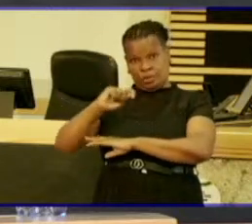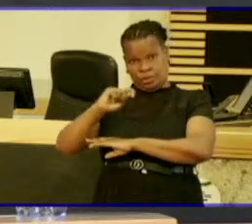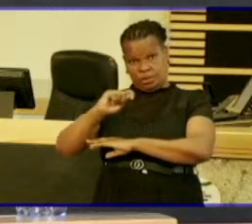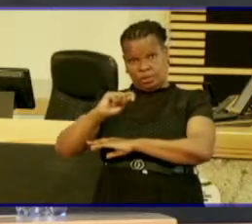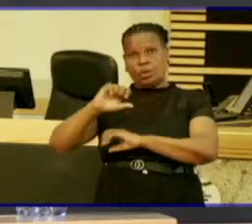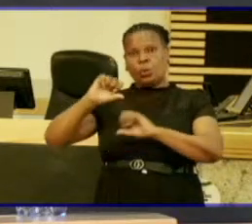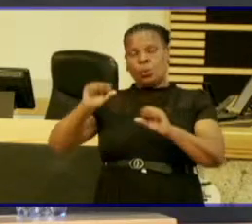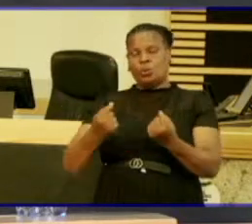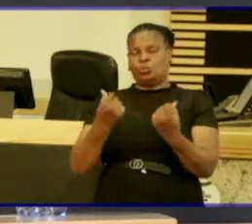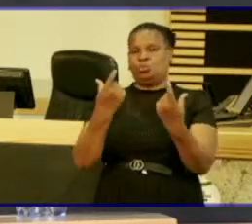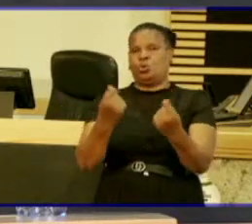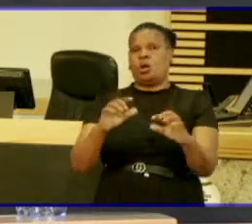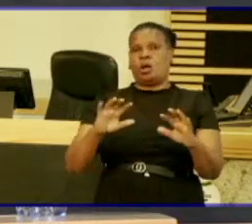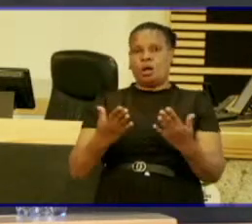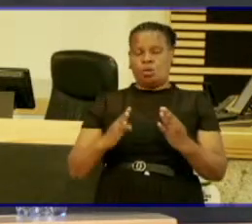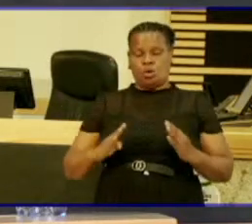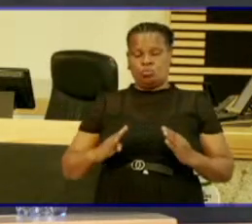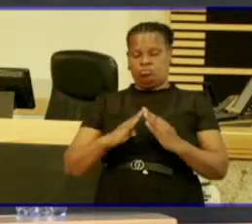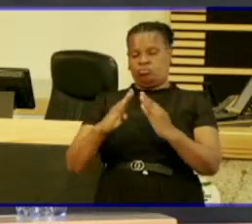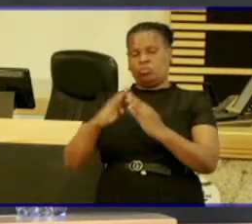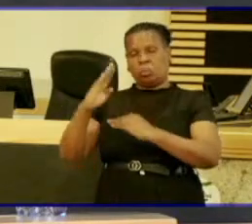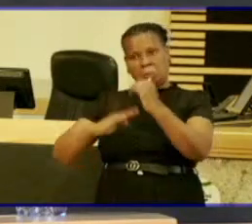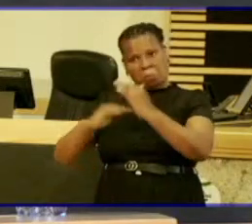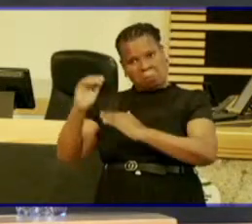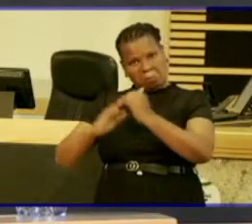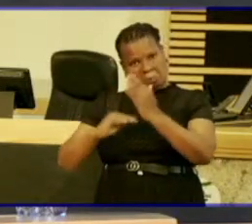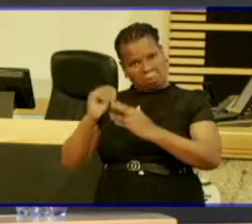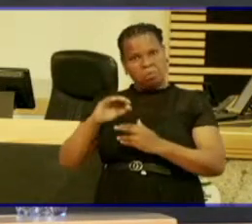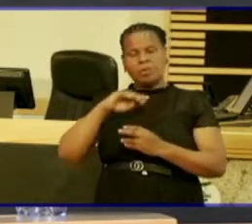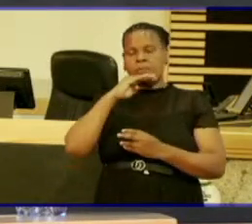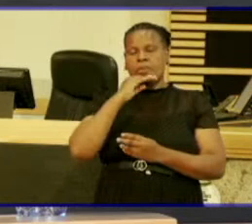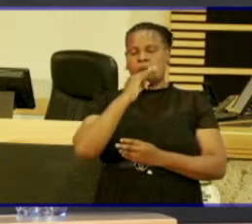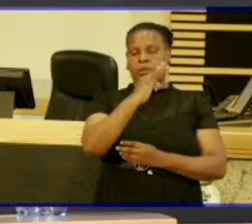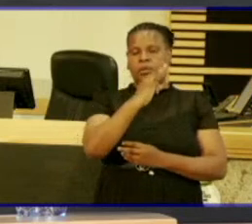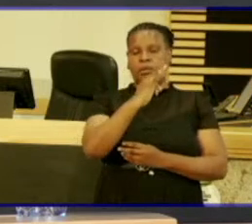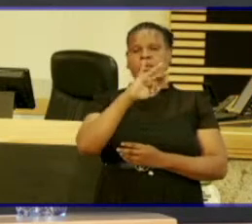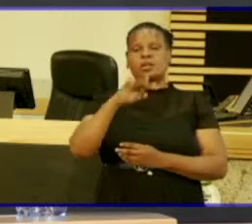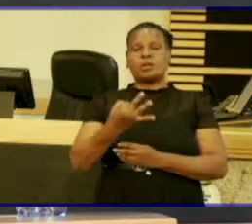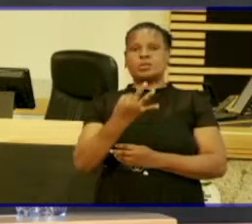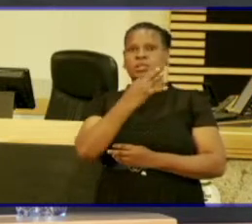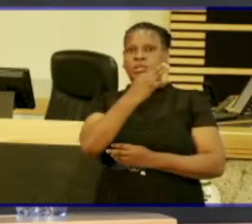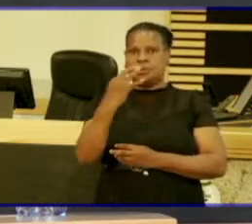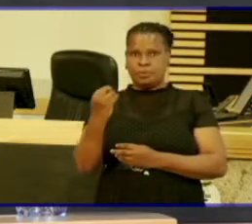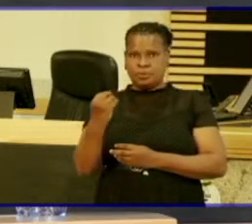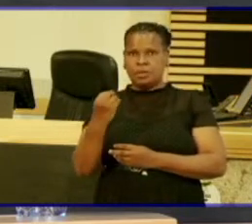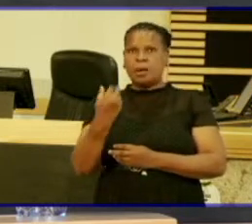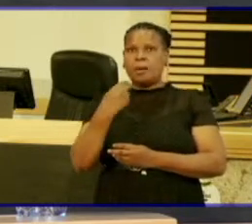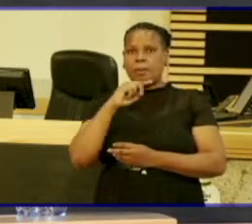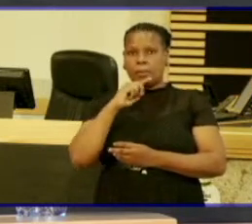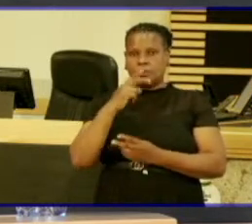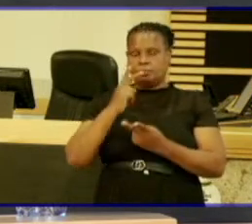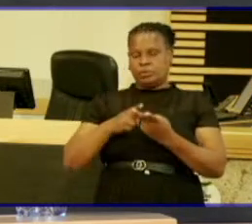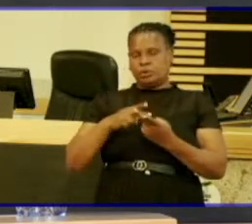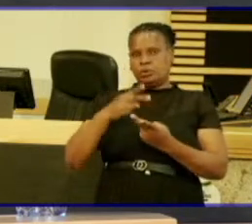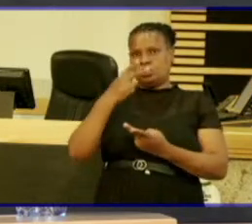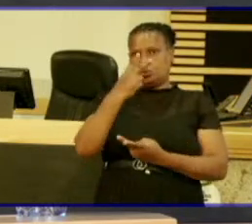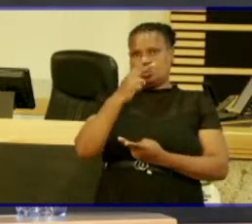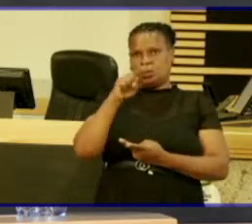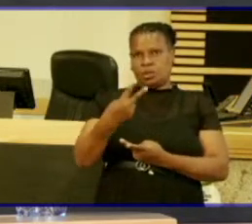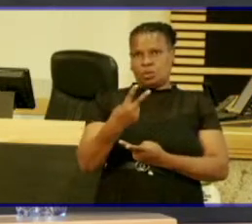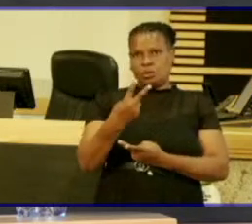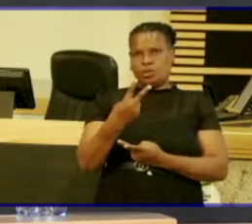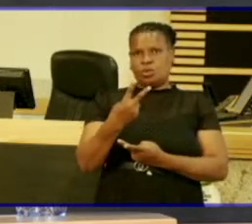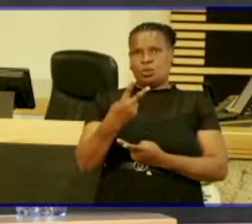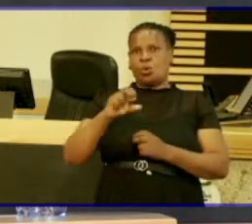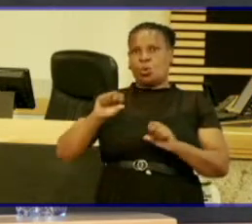3,399 houses units and 3,162 service sites, while 255 units were rectified. A